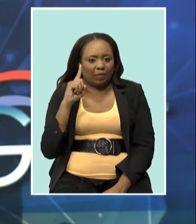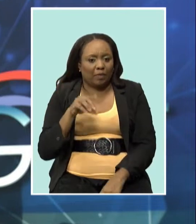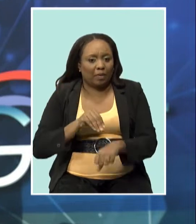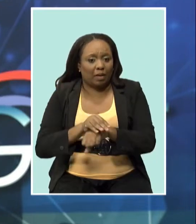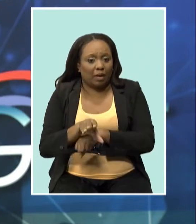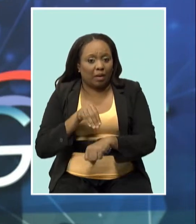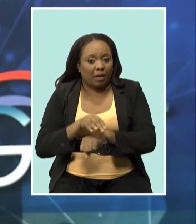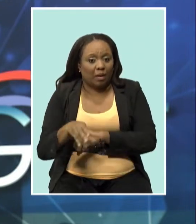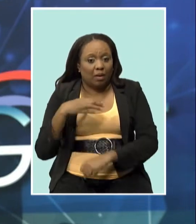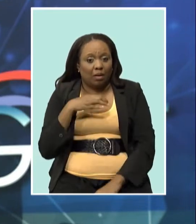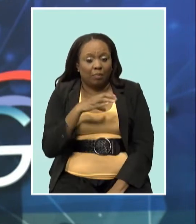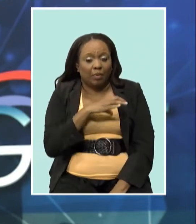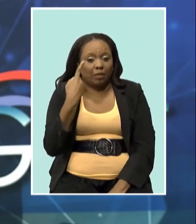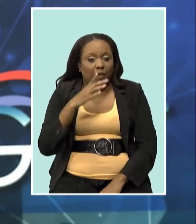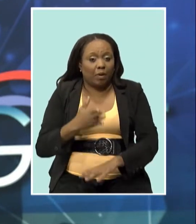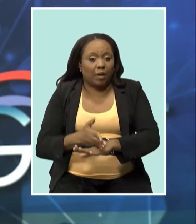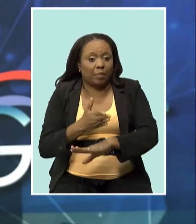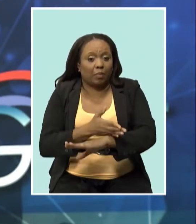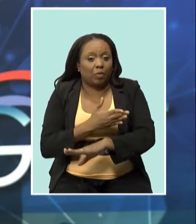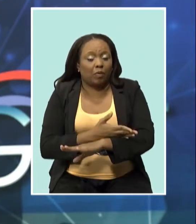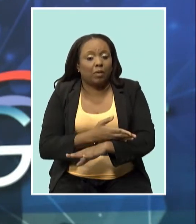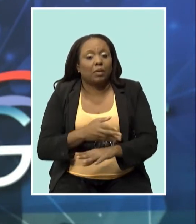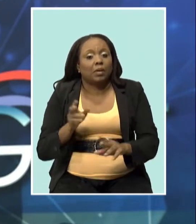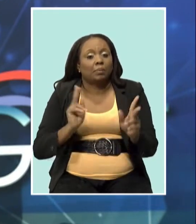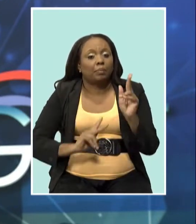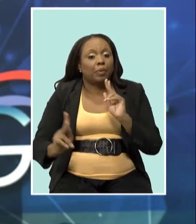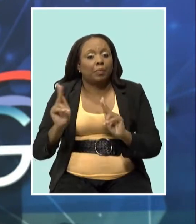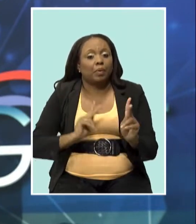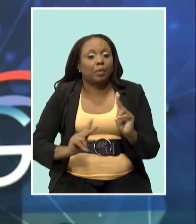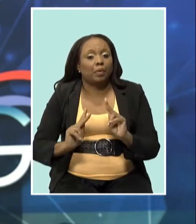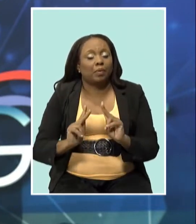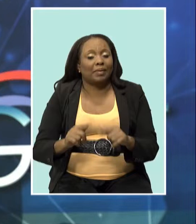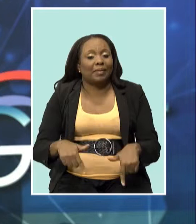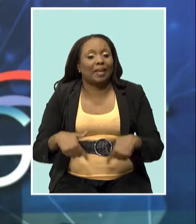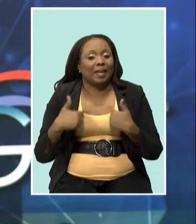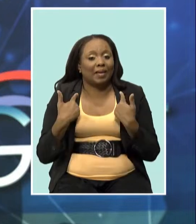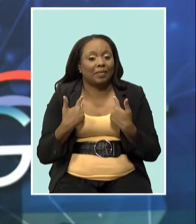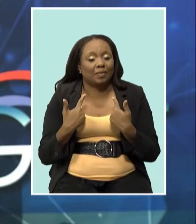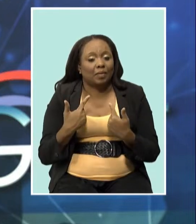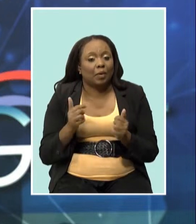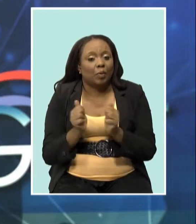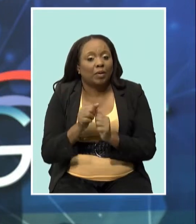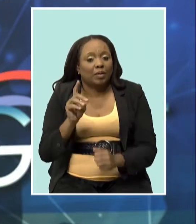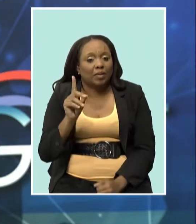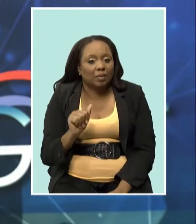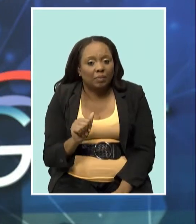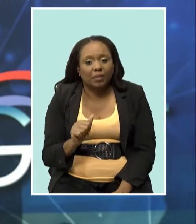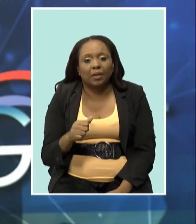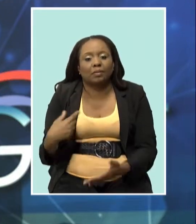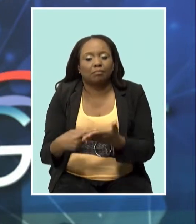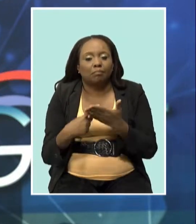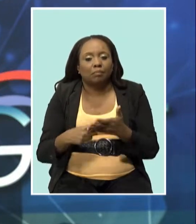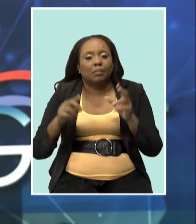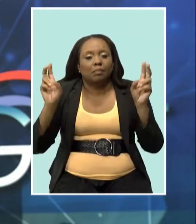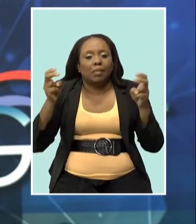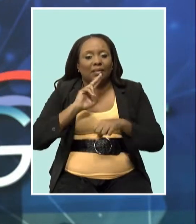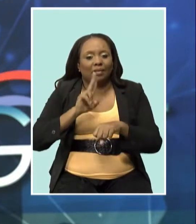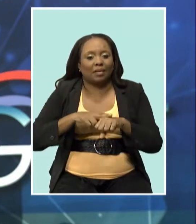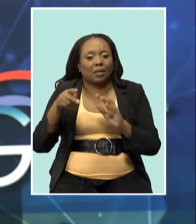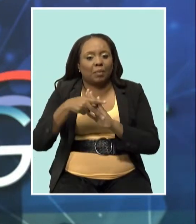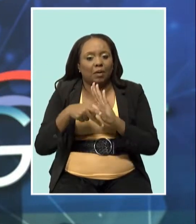long time. It's a significant long time. So we are actually using innovation in how we build out our new industrial parks going